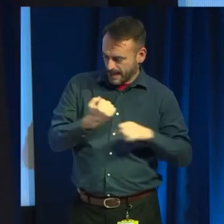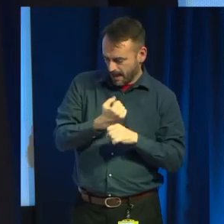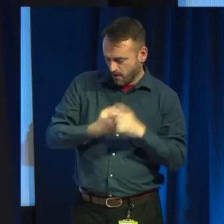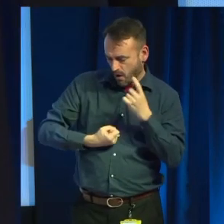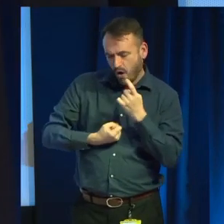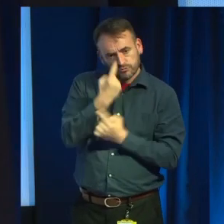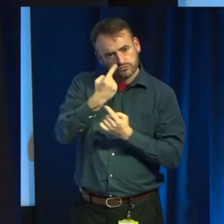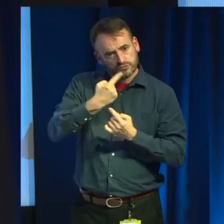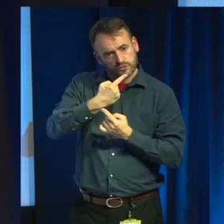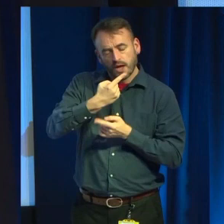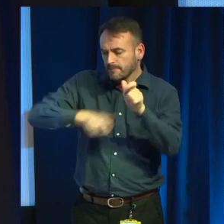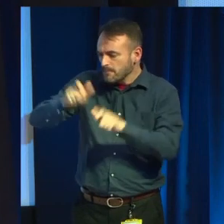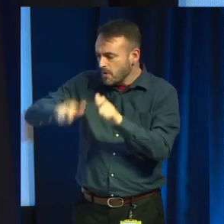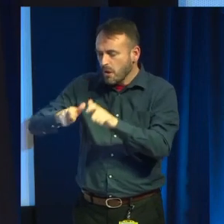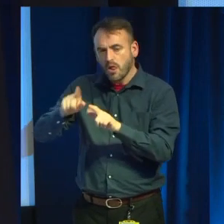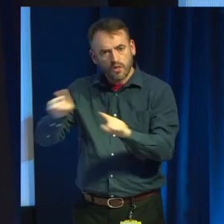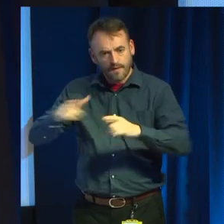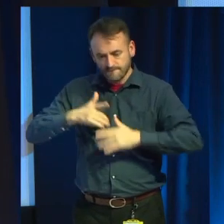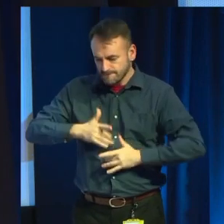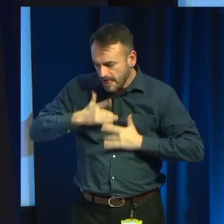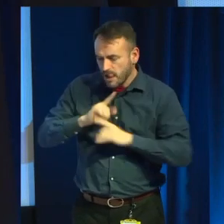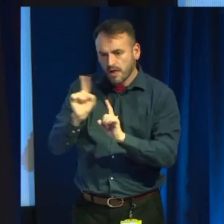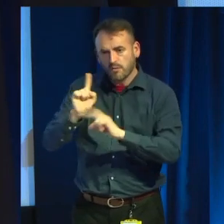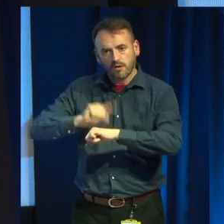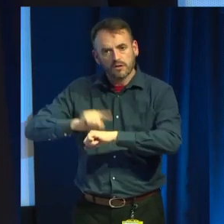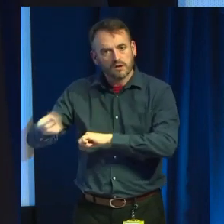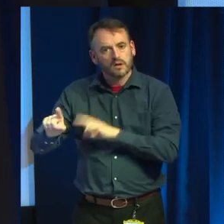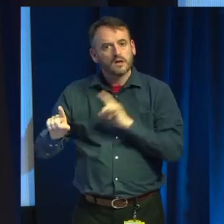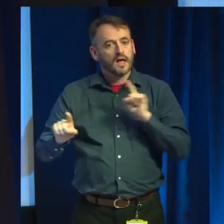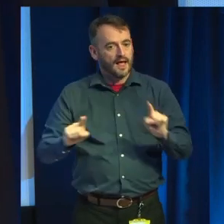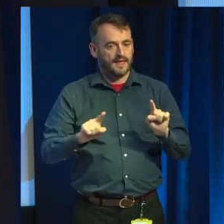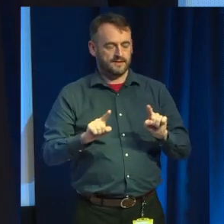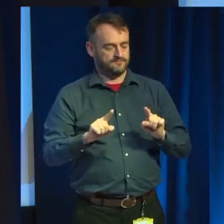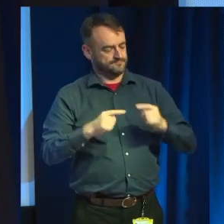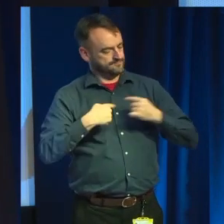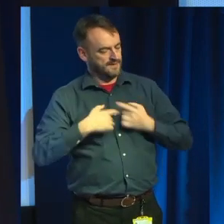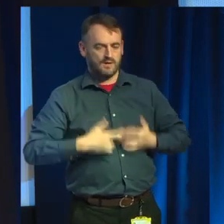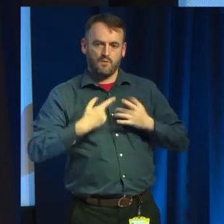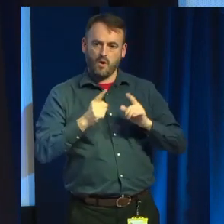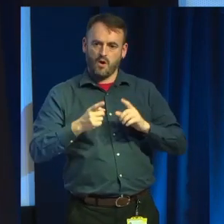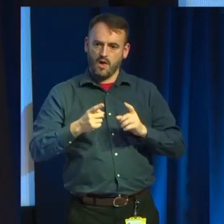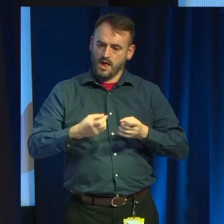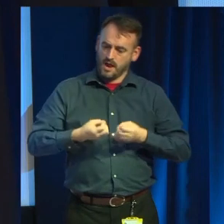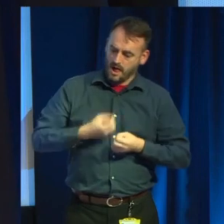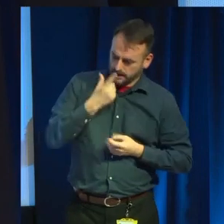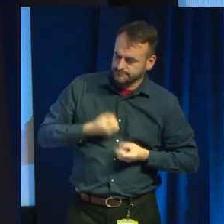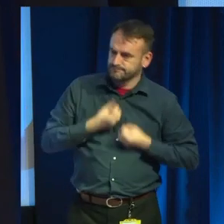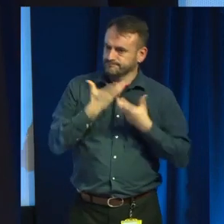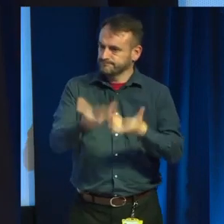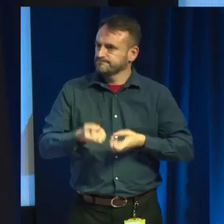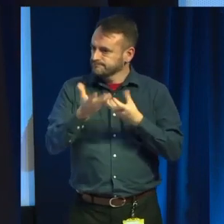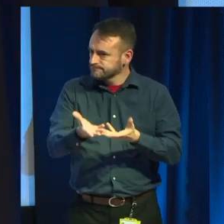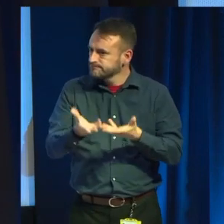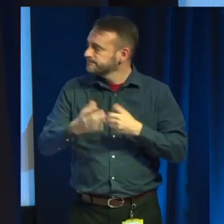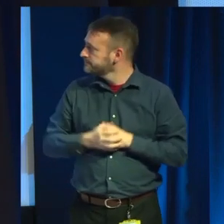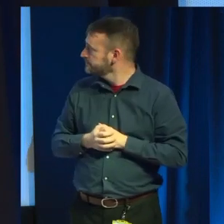moments, how I feel, and I wanted to tell about it, and it made me feel comfortable with the language, essentially. After this, I wrote